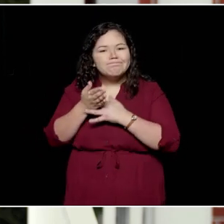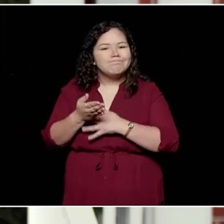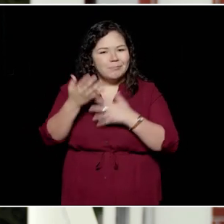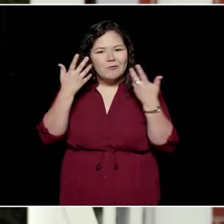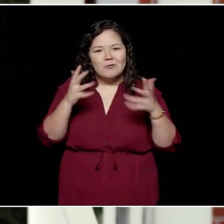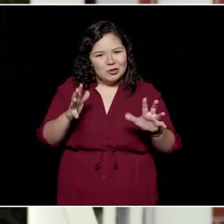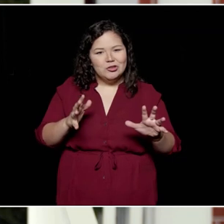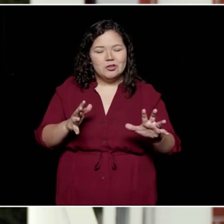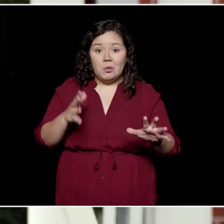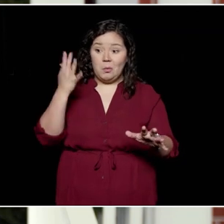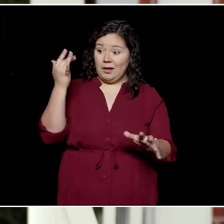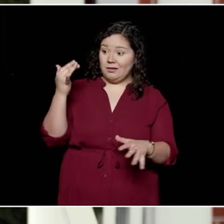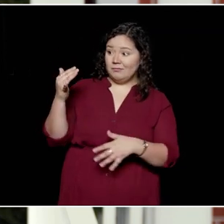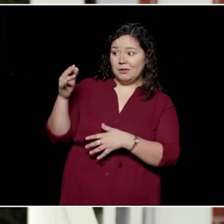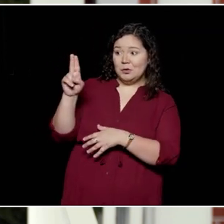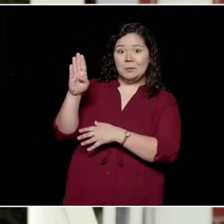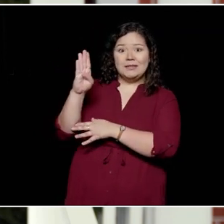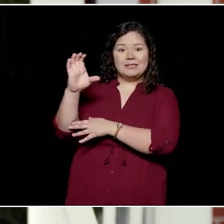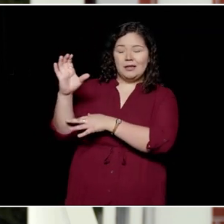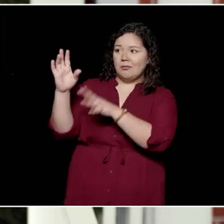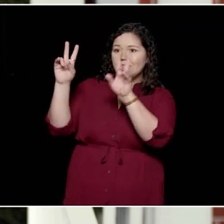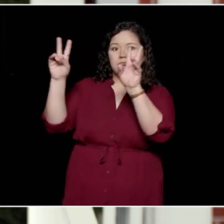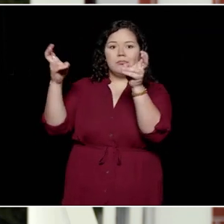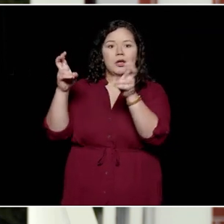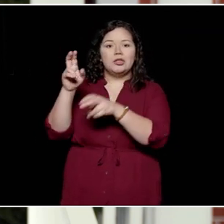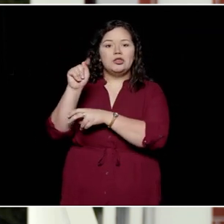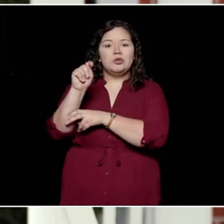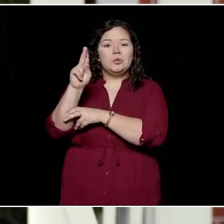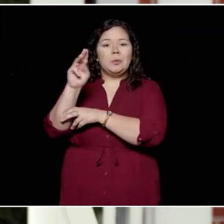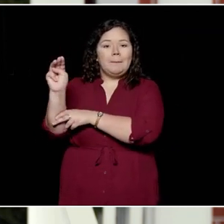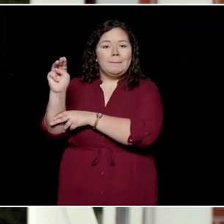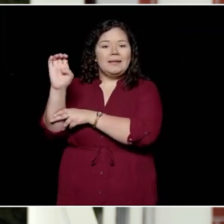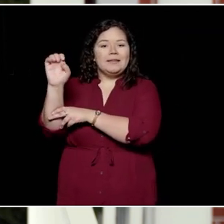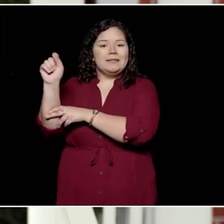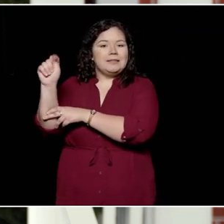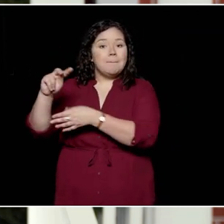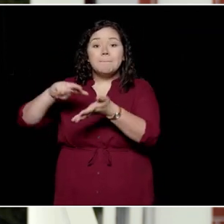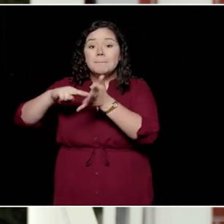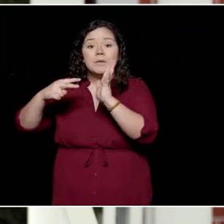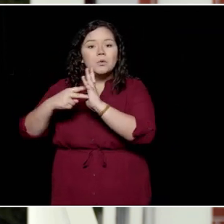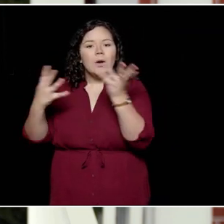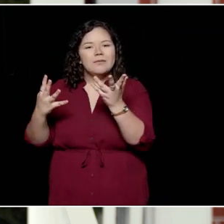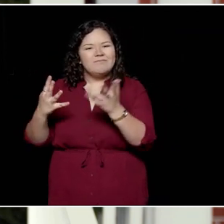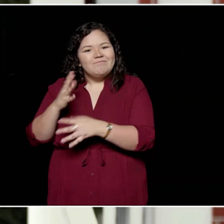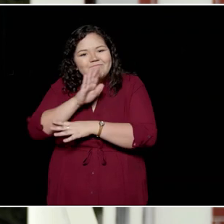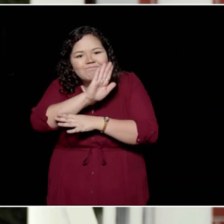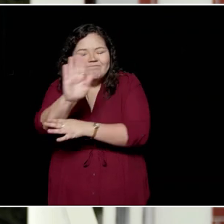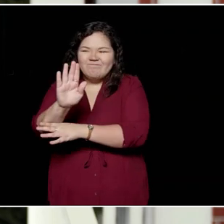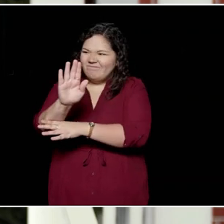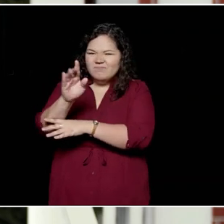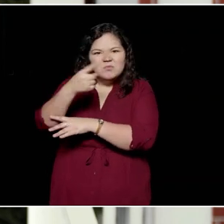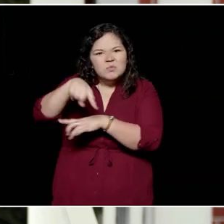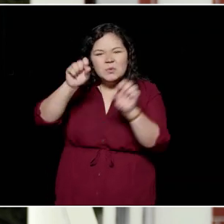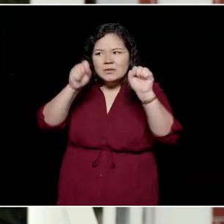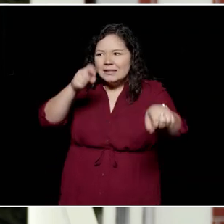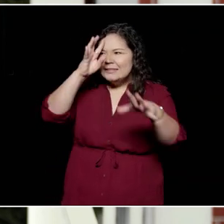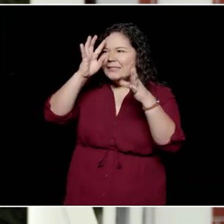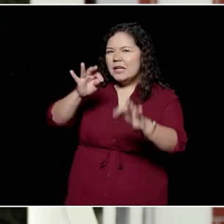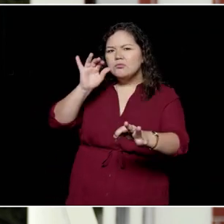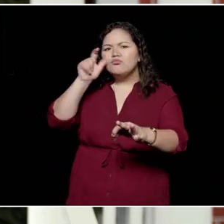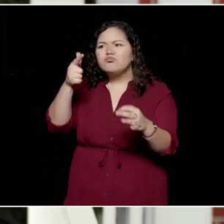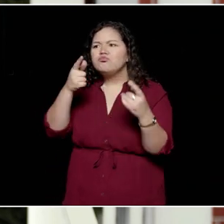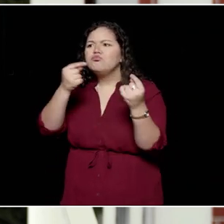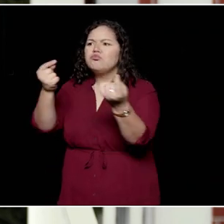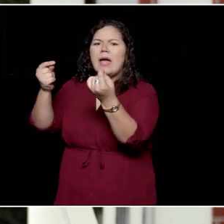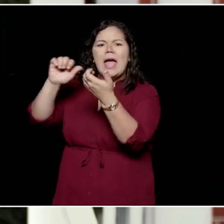all, the UBC motto is Tuum Est, which means it is yours. It is yours to